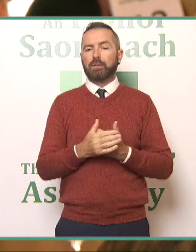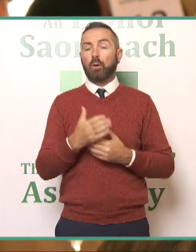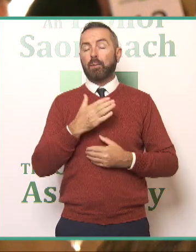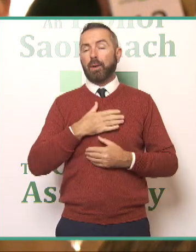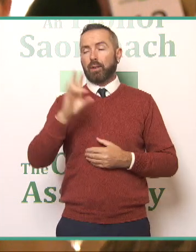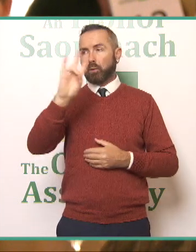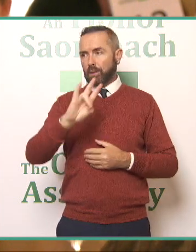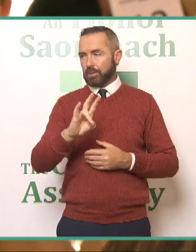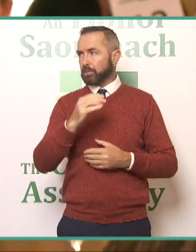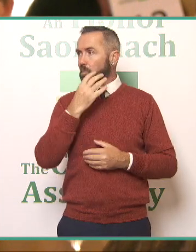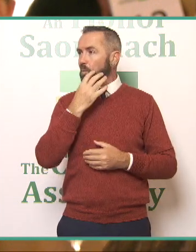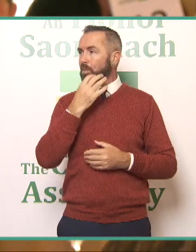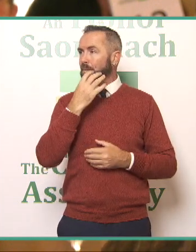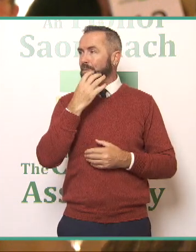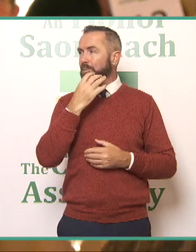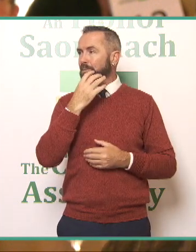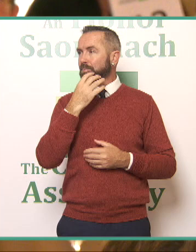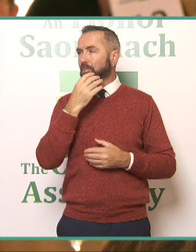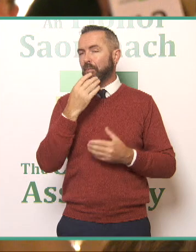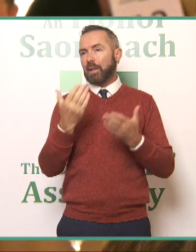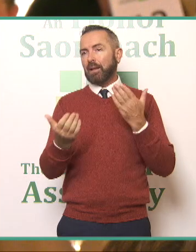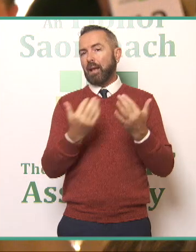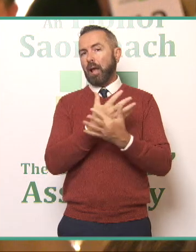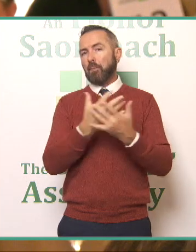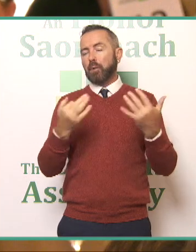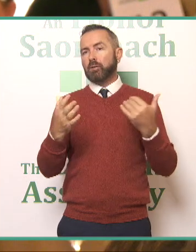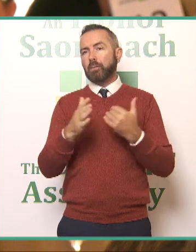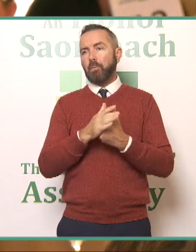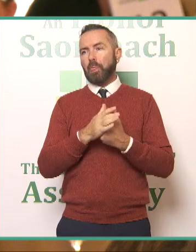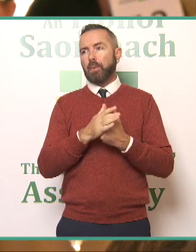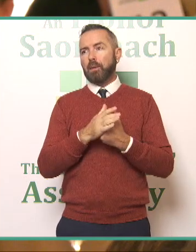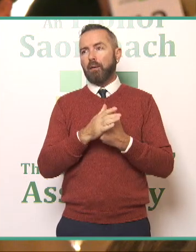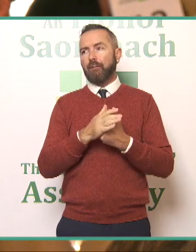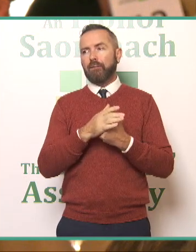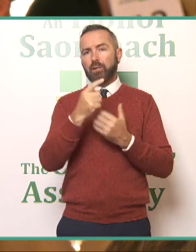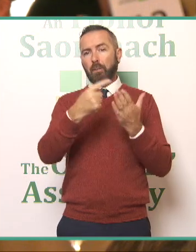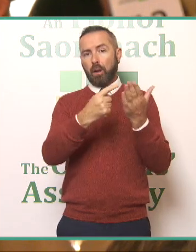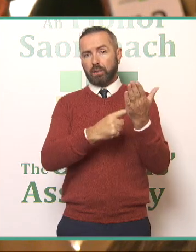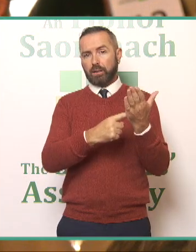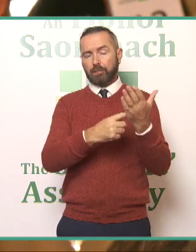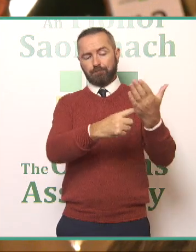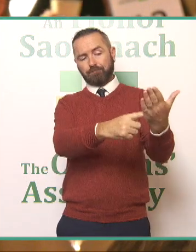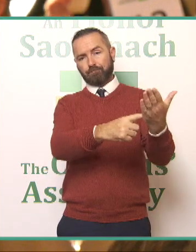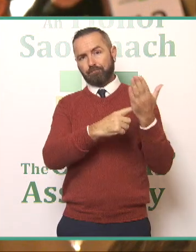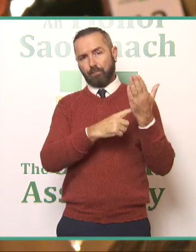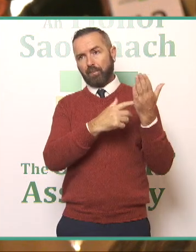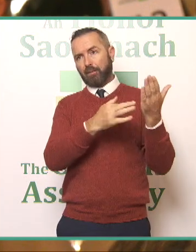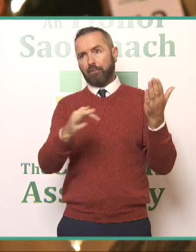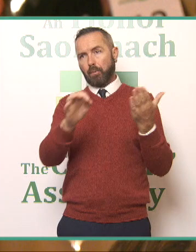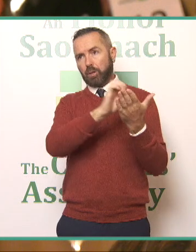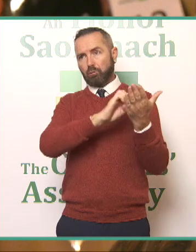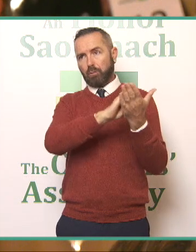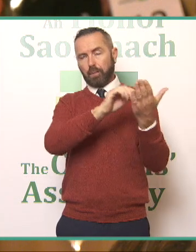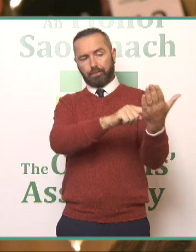question is, how much of the policy that we get from Europe